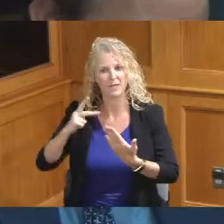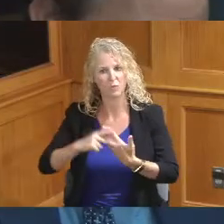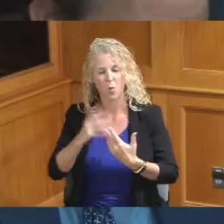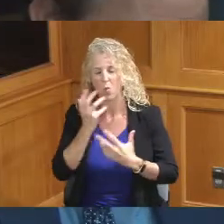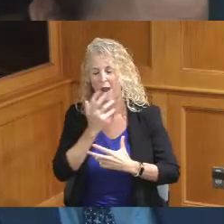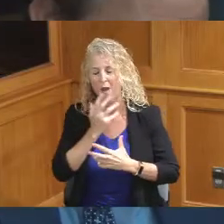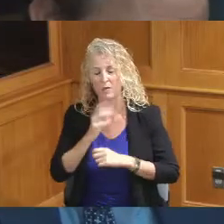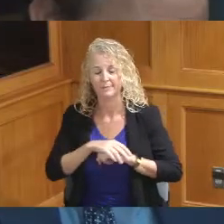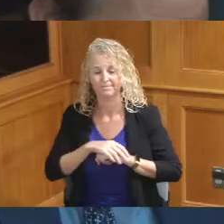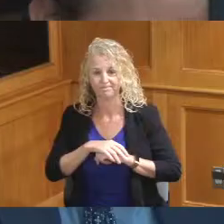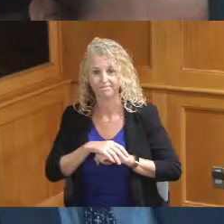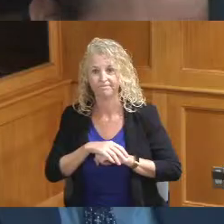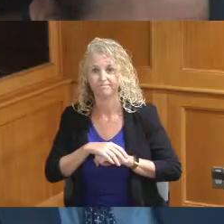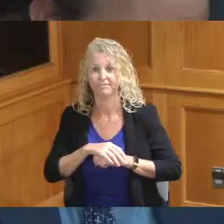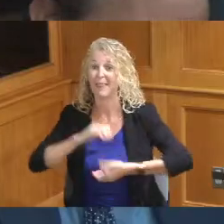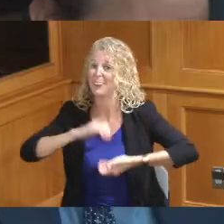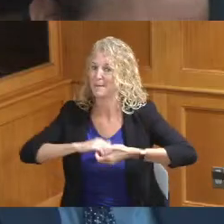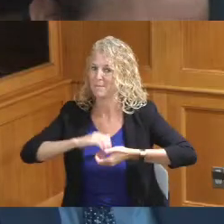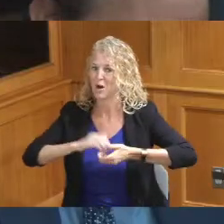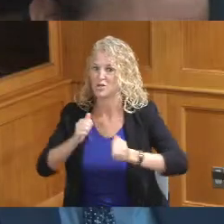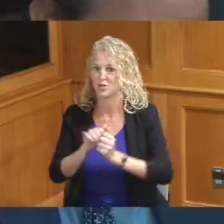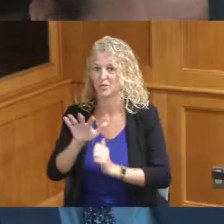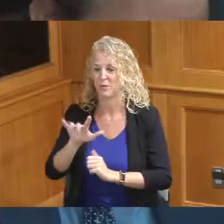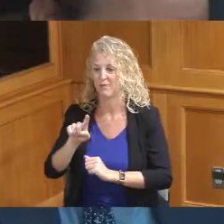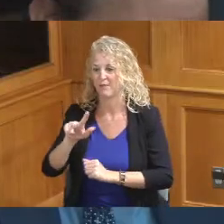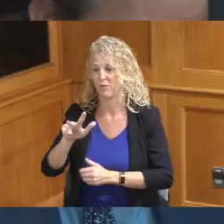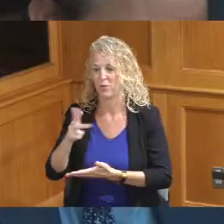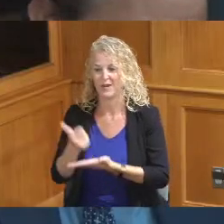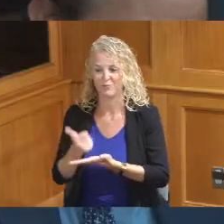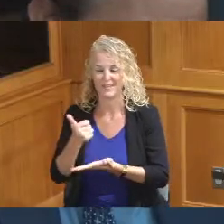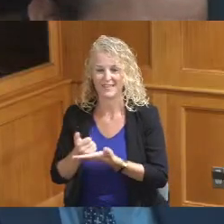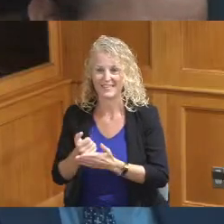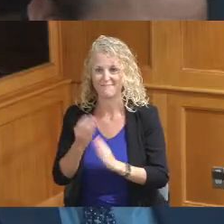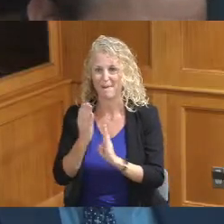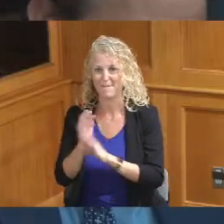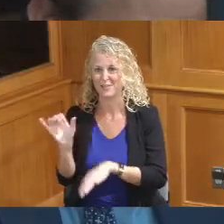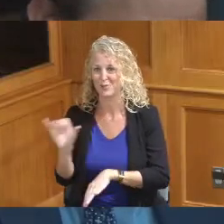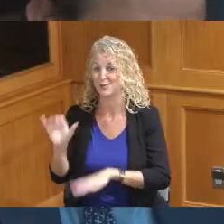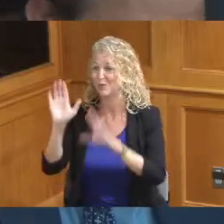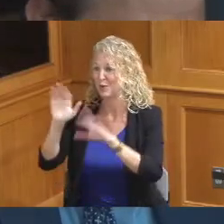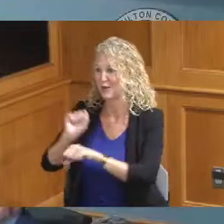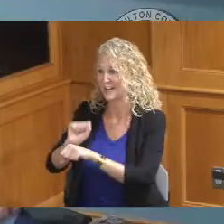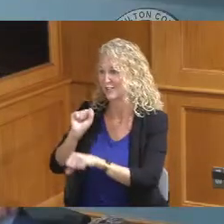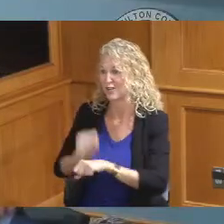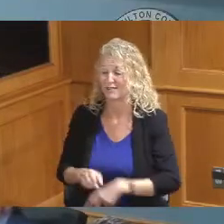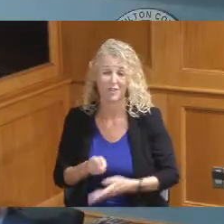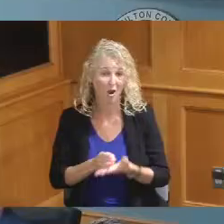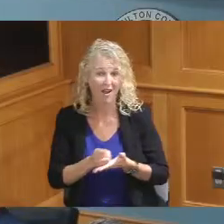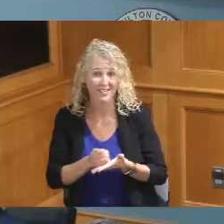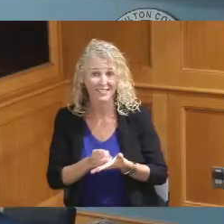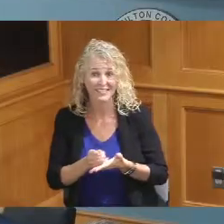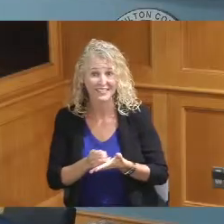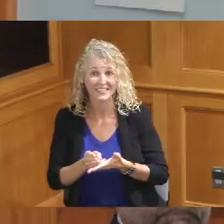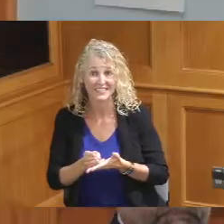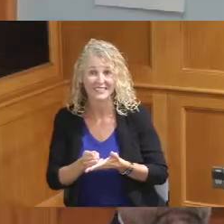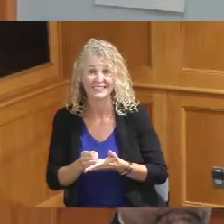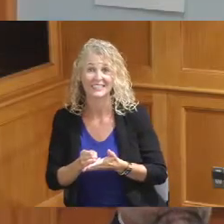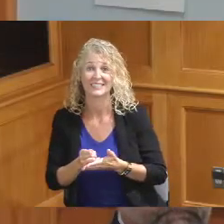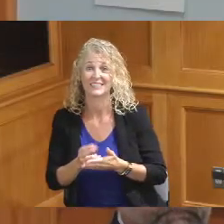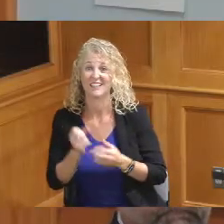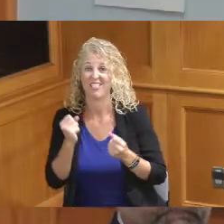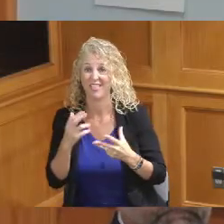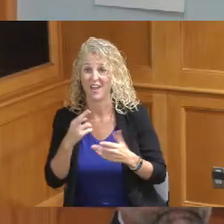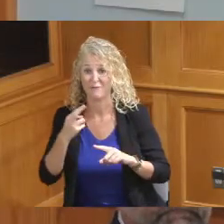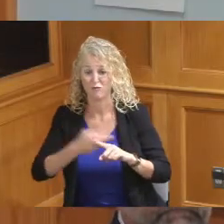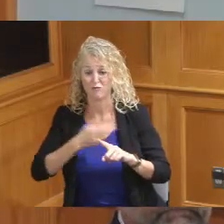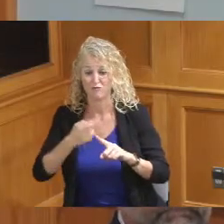And also for the partnership on the 513 relief bus. So great job. Well, and quite frankly, during when there was a lot of rental assistance, a